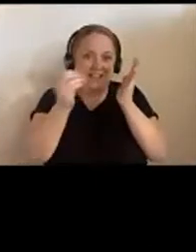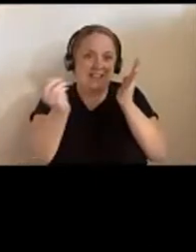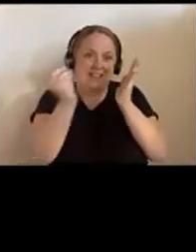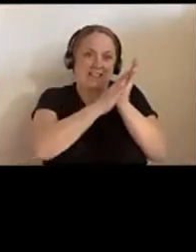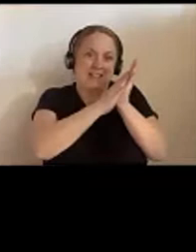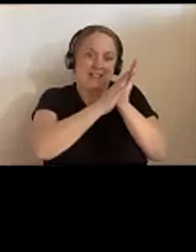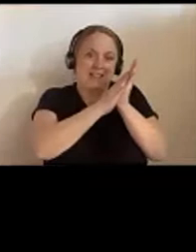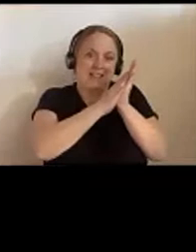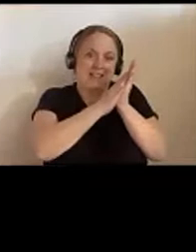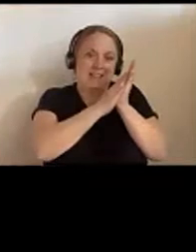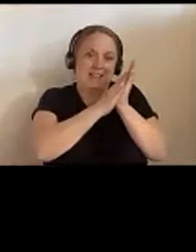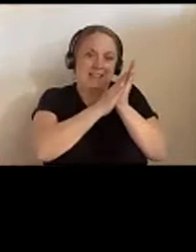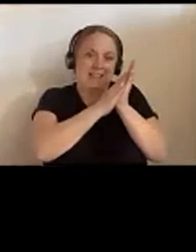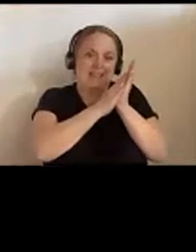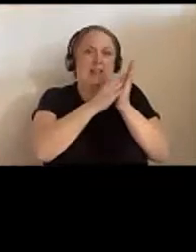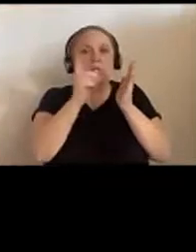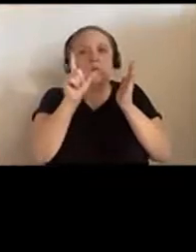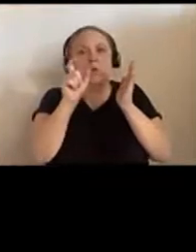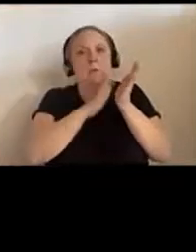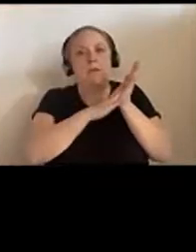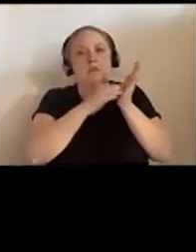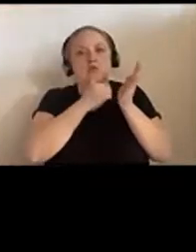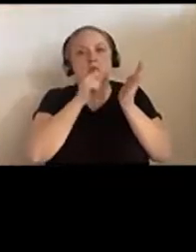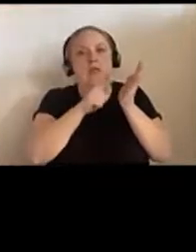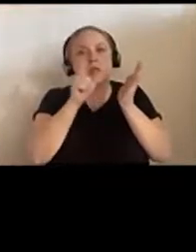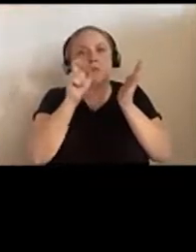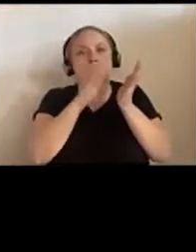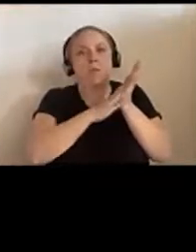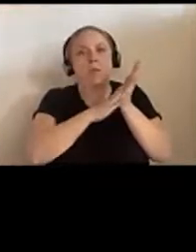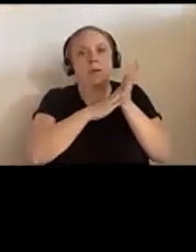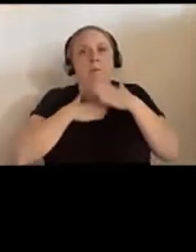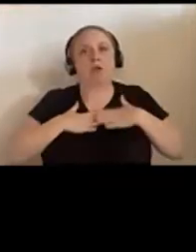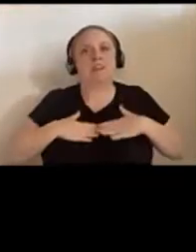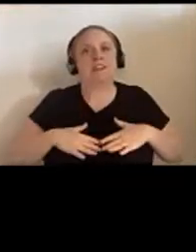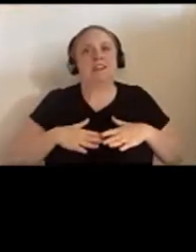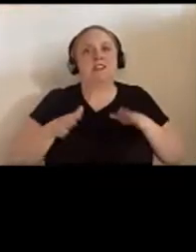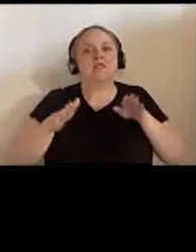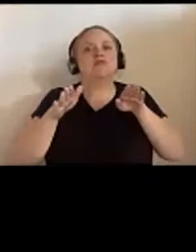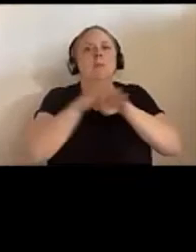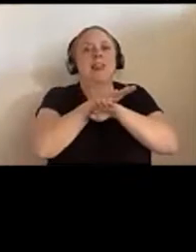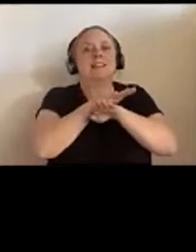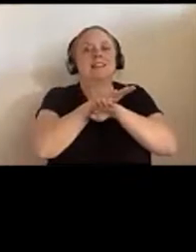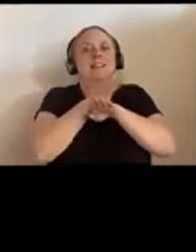have 12 million body traces that kind of replaces the bodies that were lost in the Middle Passage,